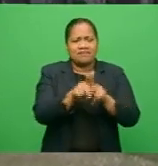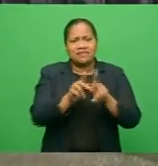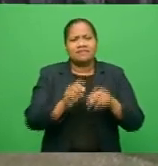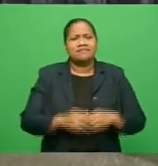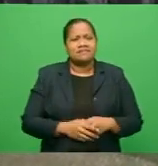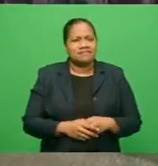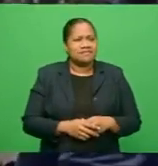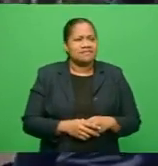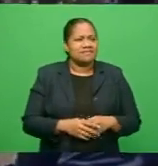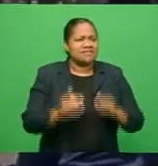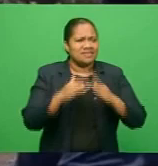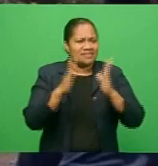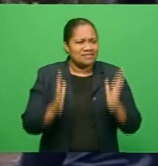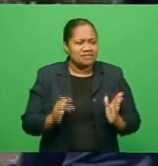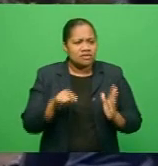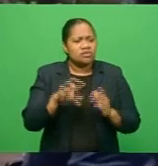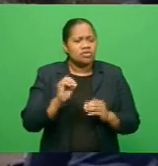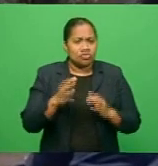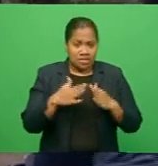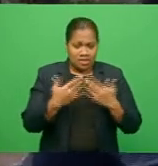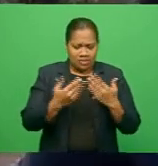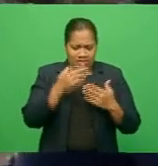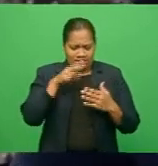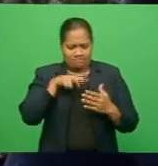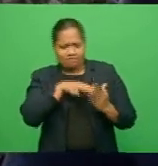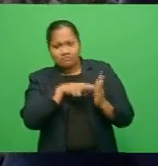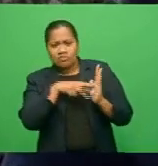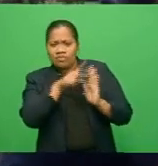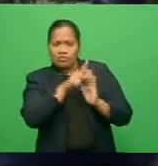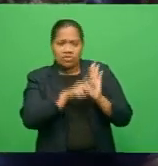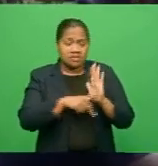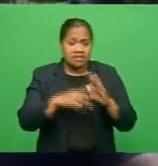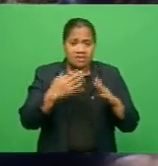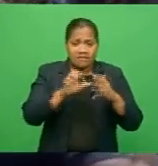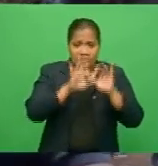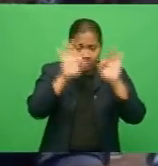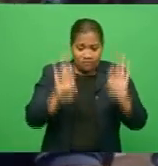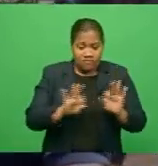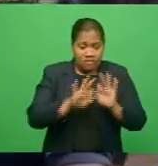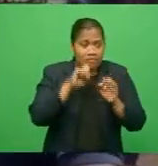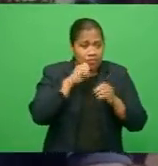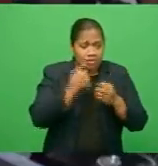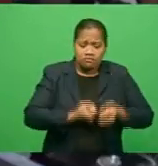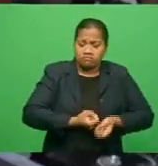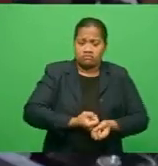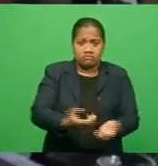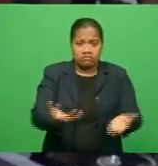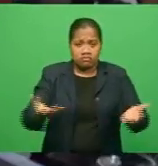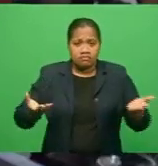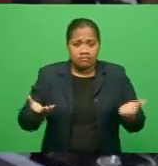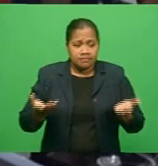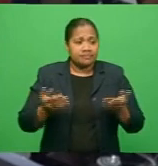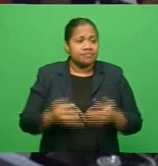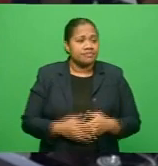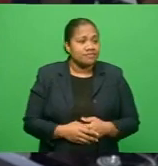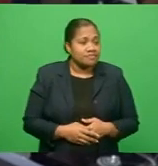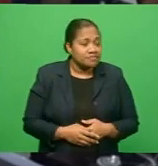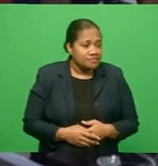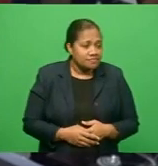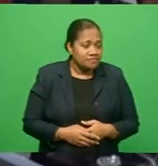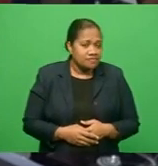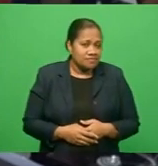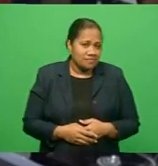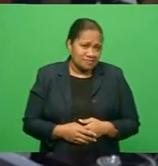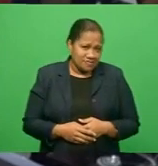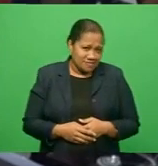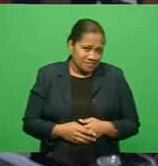reviewing their policy. Right? So the form that we will be circulating to the various estates, it says very clearly that if